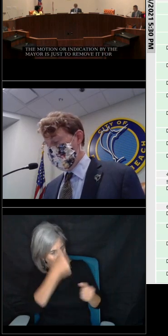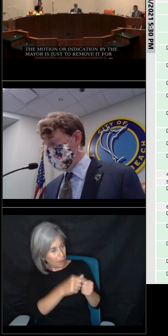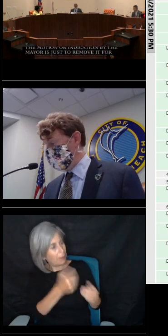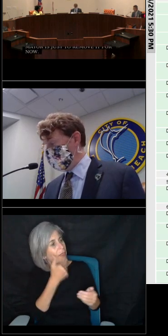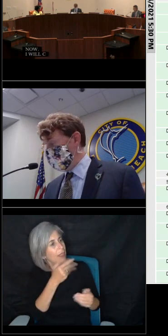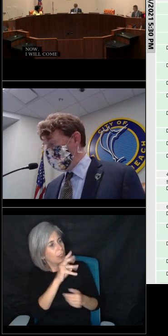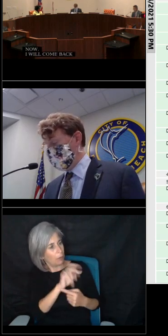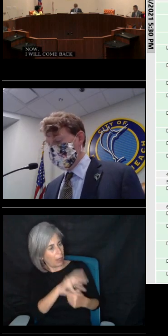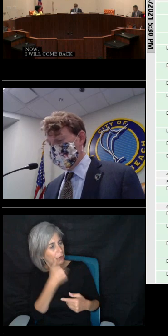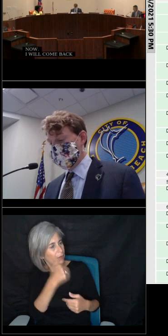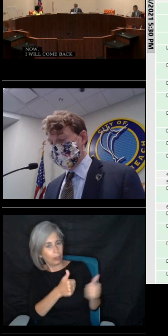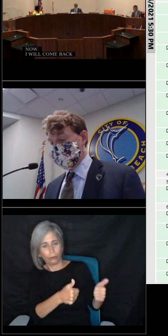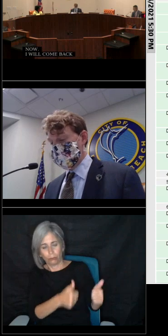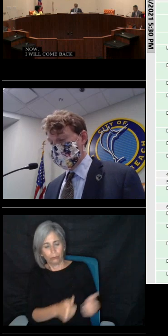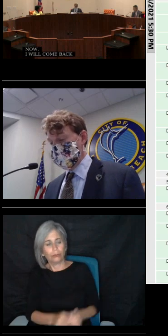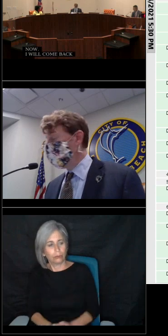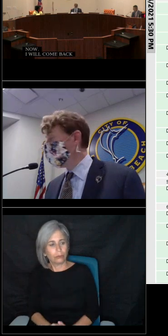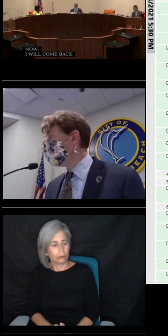Mayor.